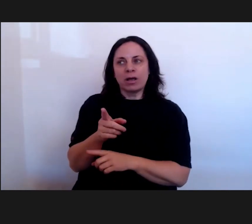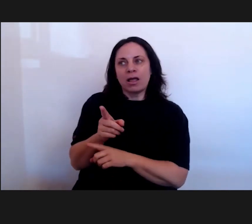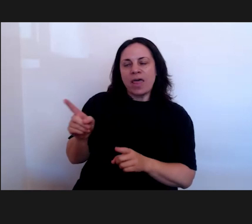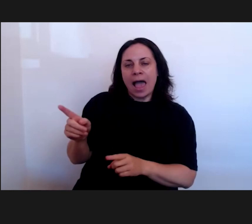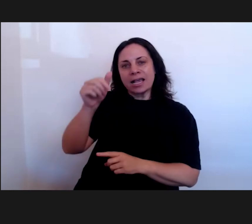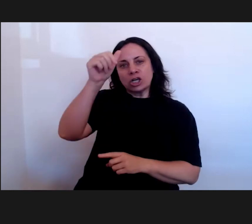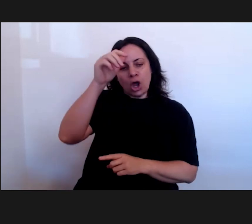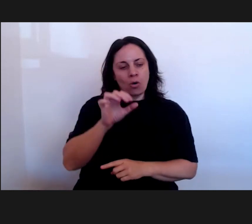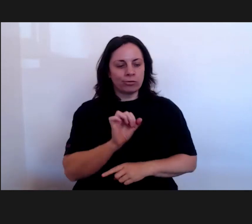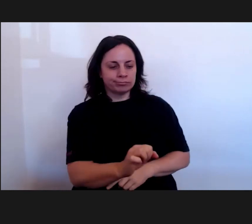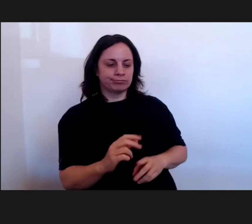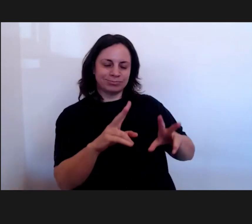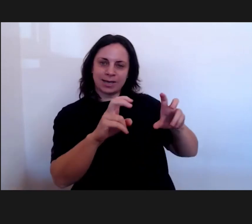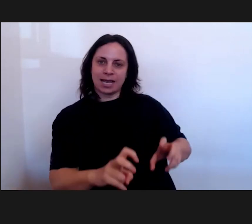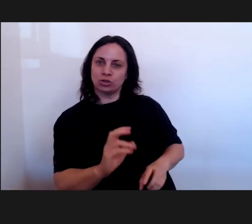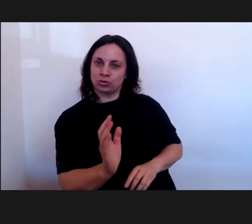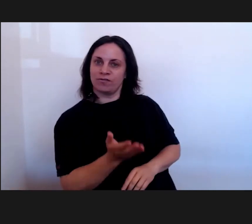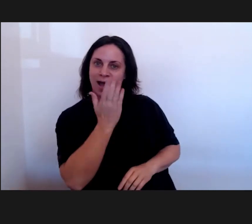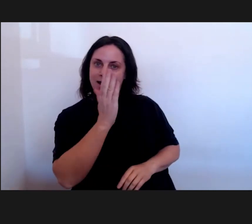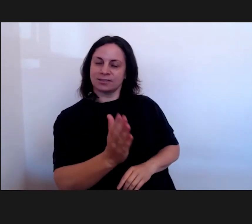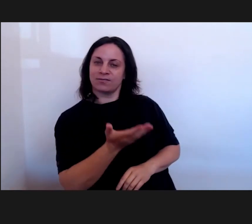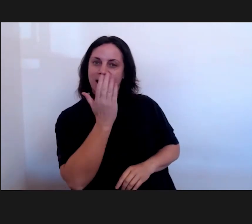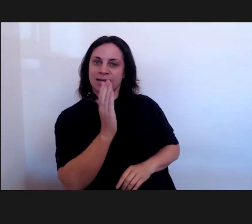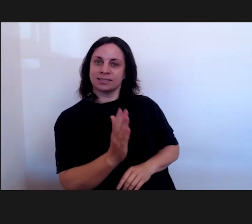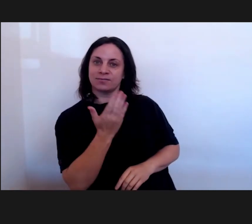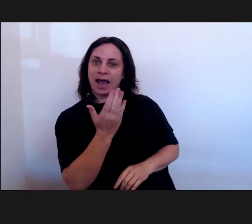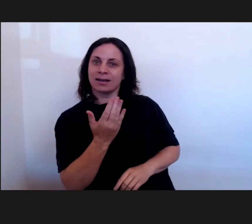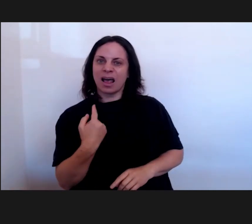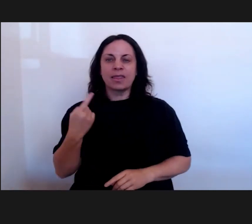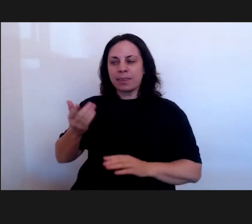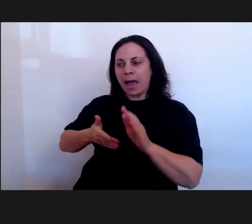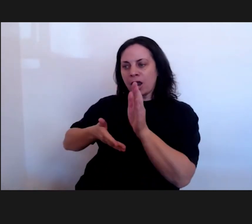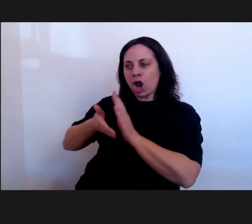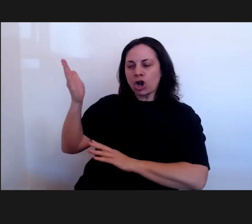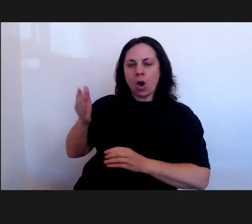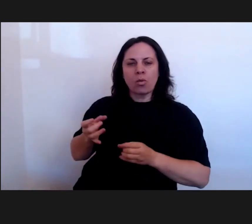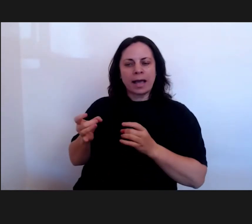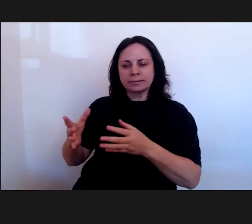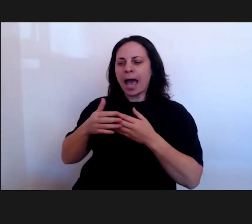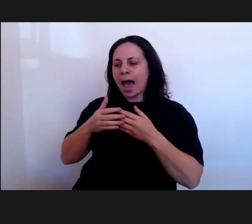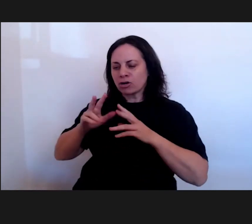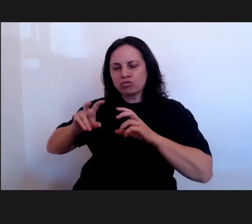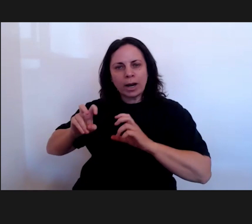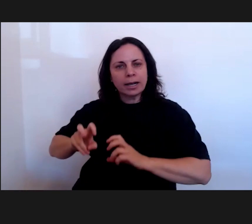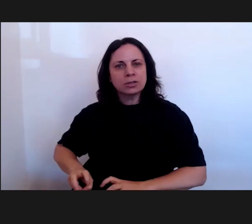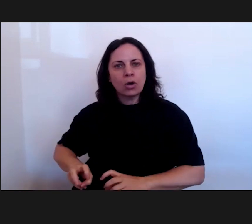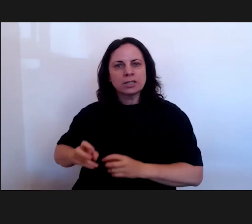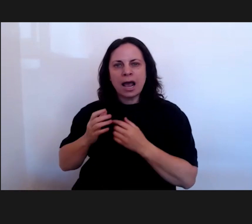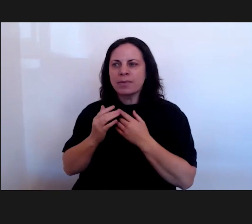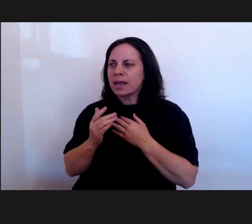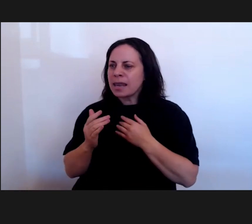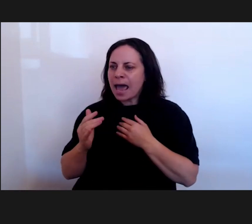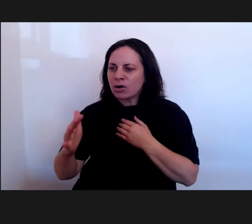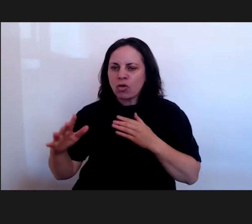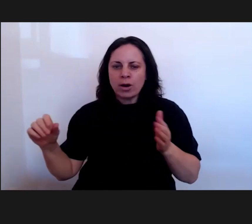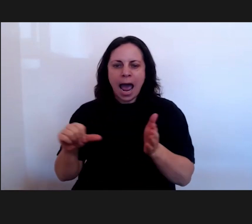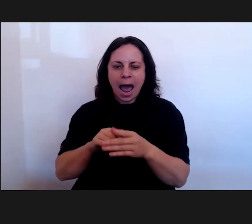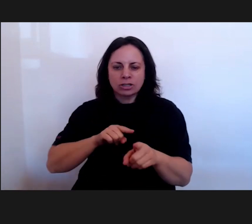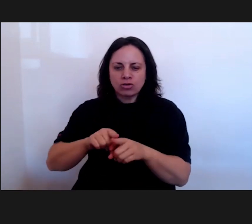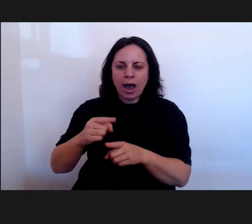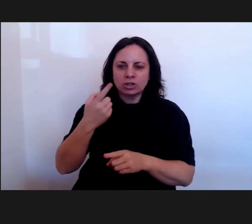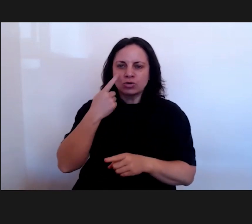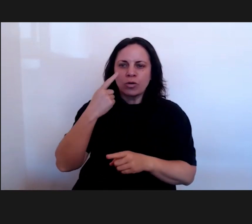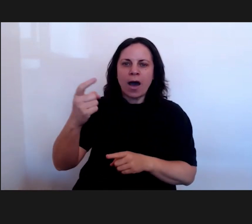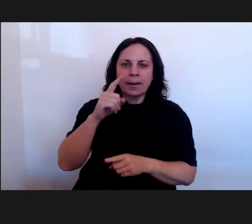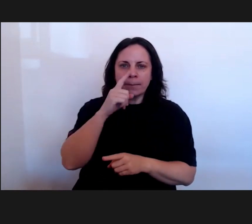face. So then they go and start a research, and then later they struggle to find participants. For